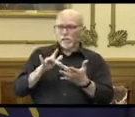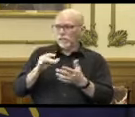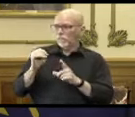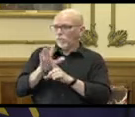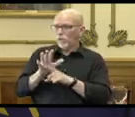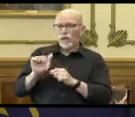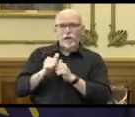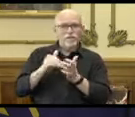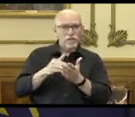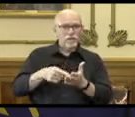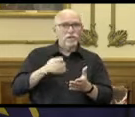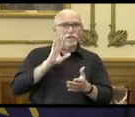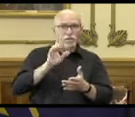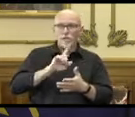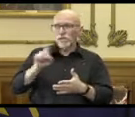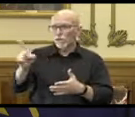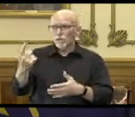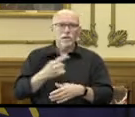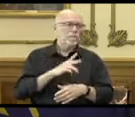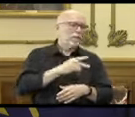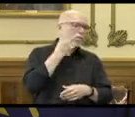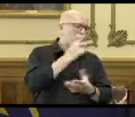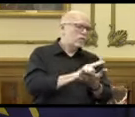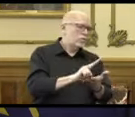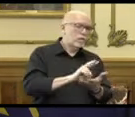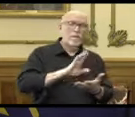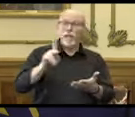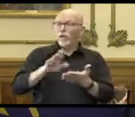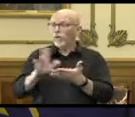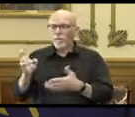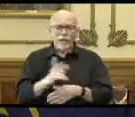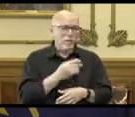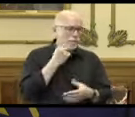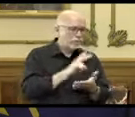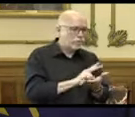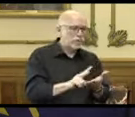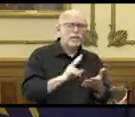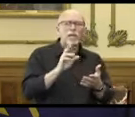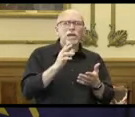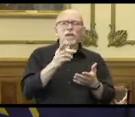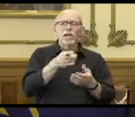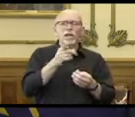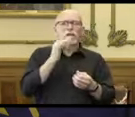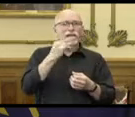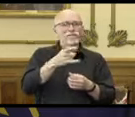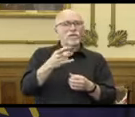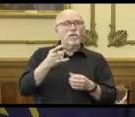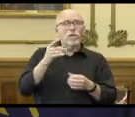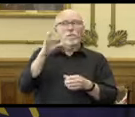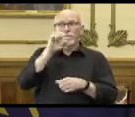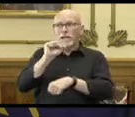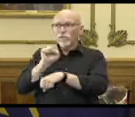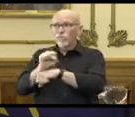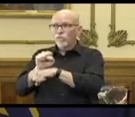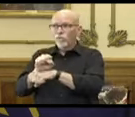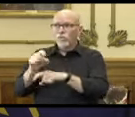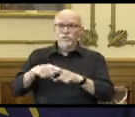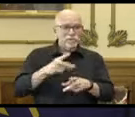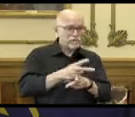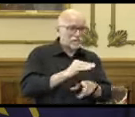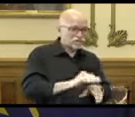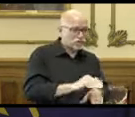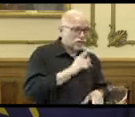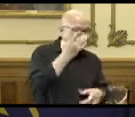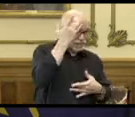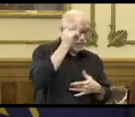how frequently their child will get sent home. What protections are in place against being fired if you miss work to care for your child who is sent